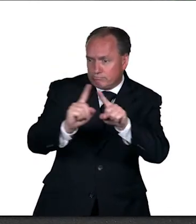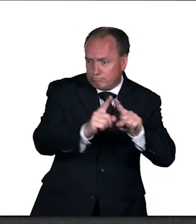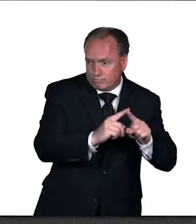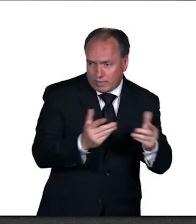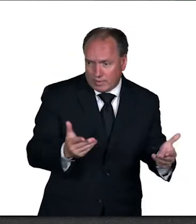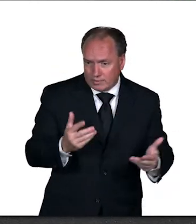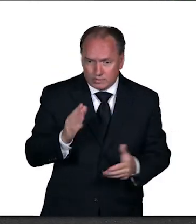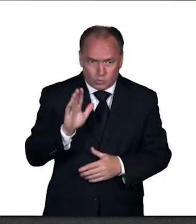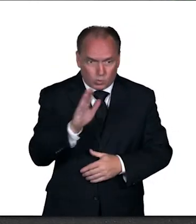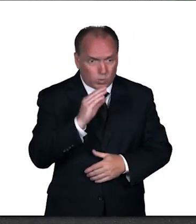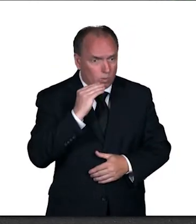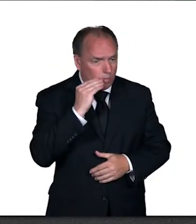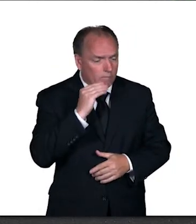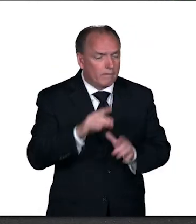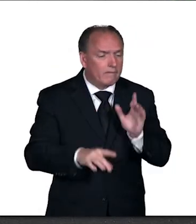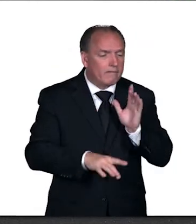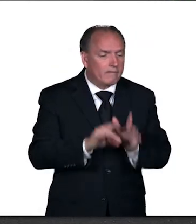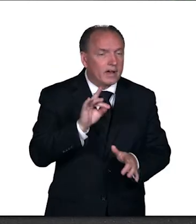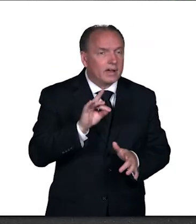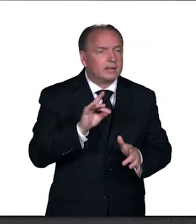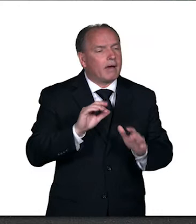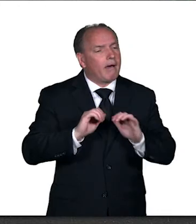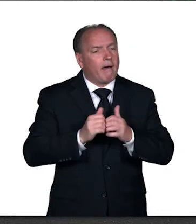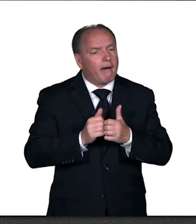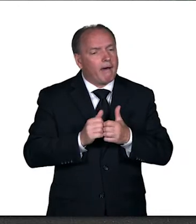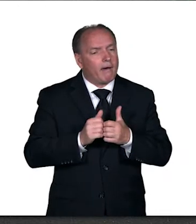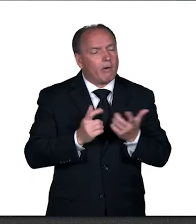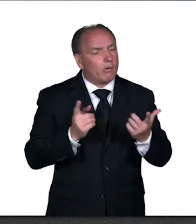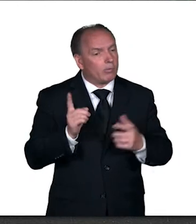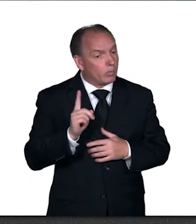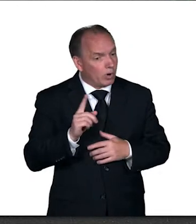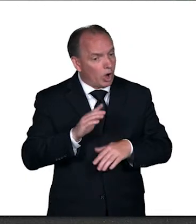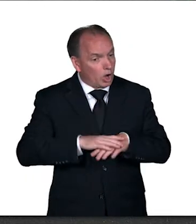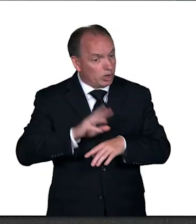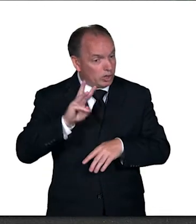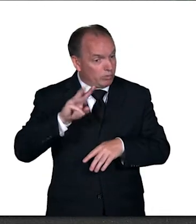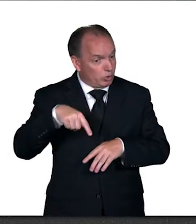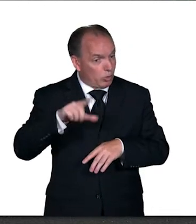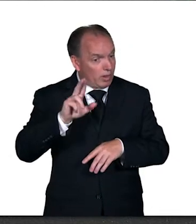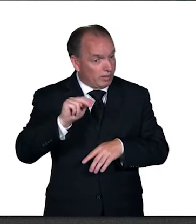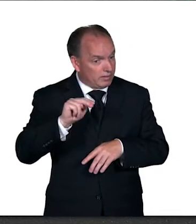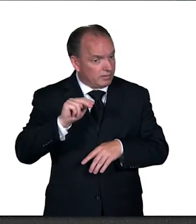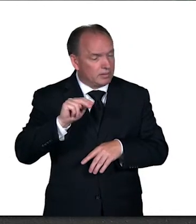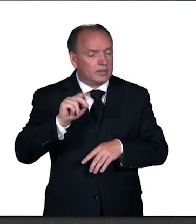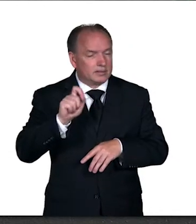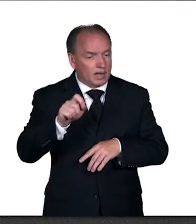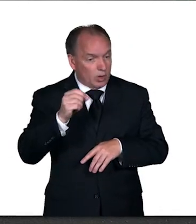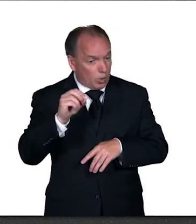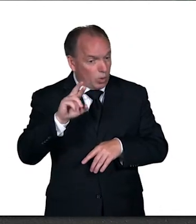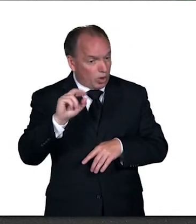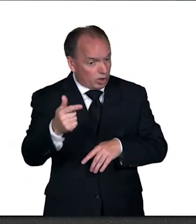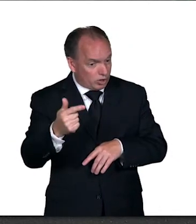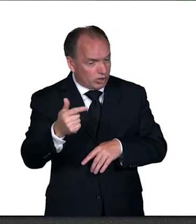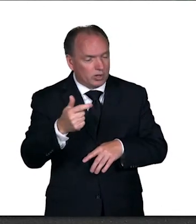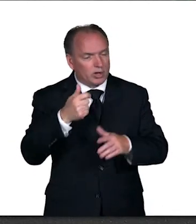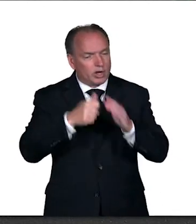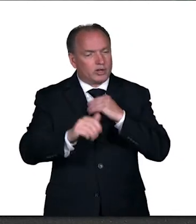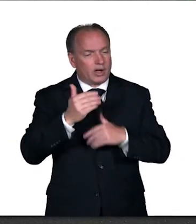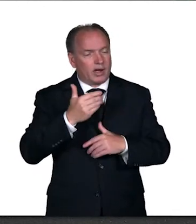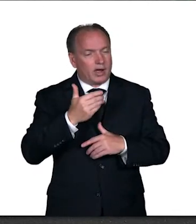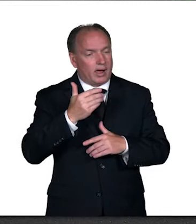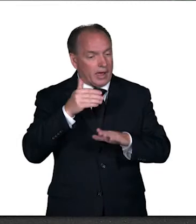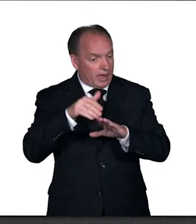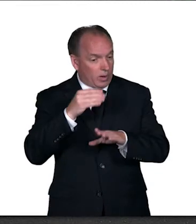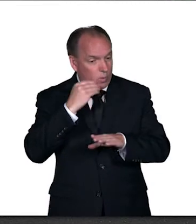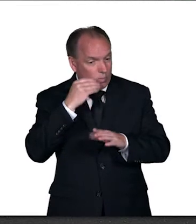house. And if you need to find the directions and the materials list, you can go to WQLN.org under